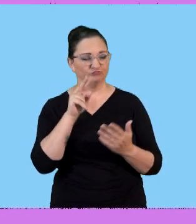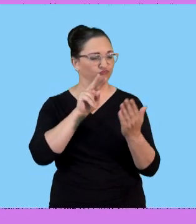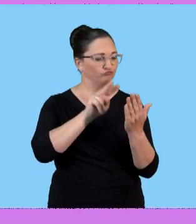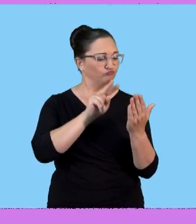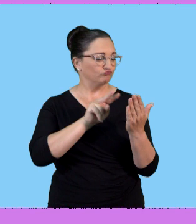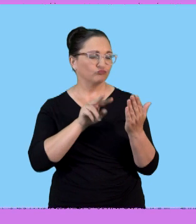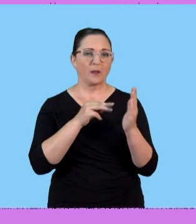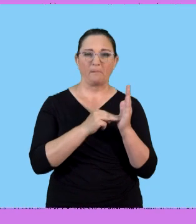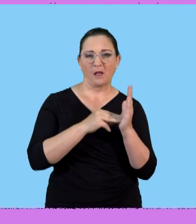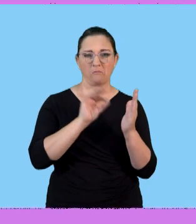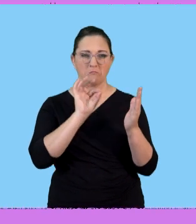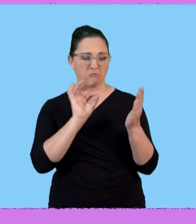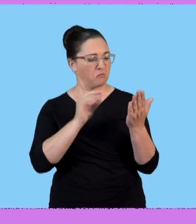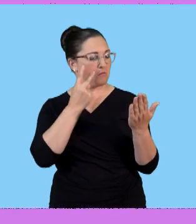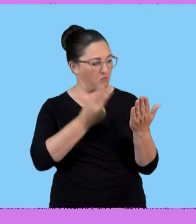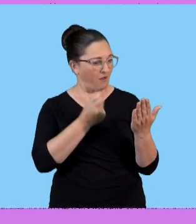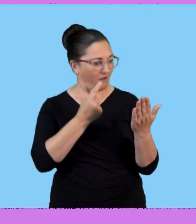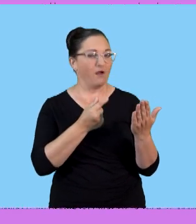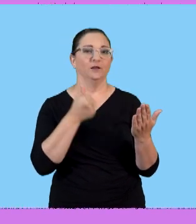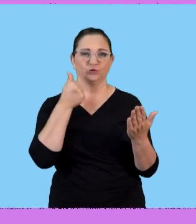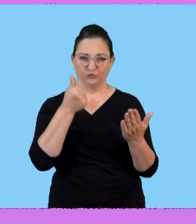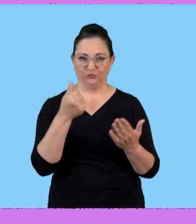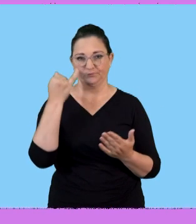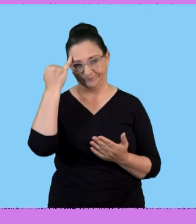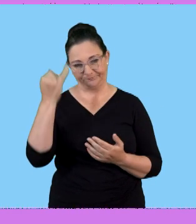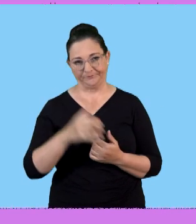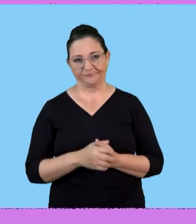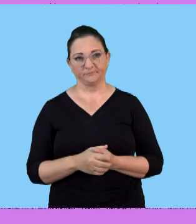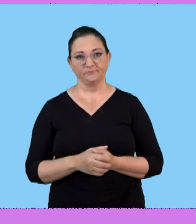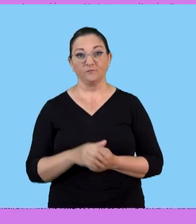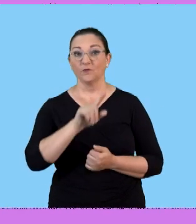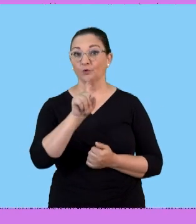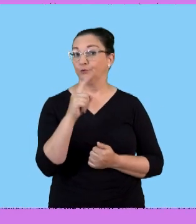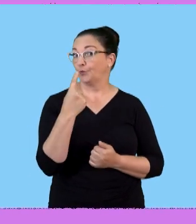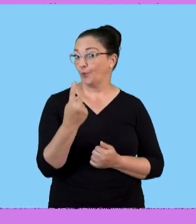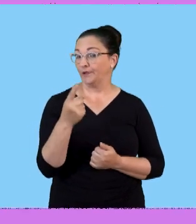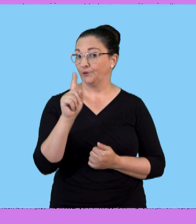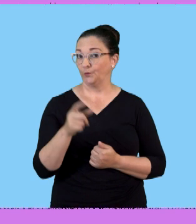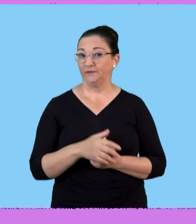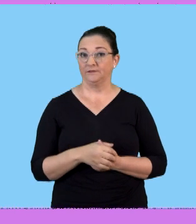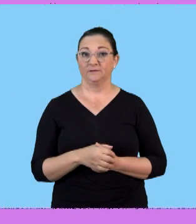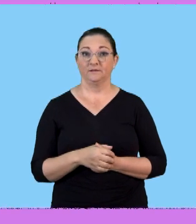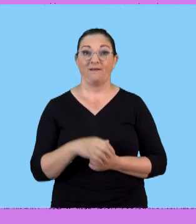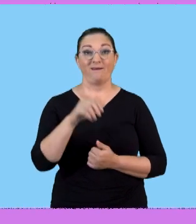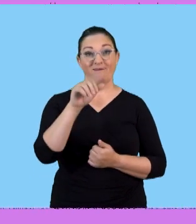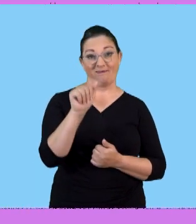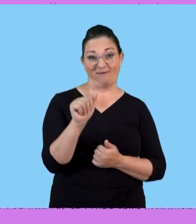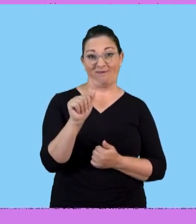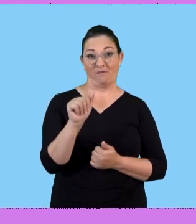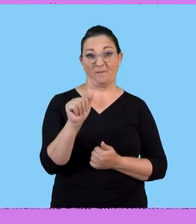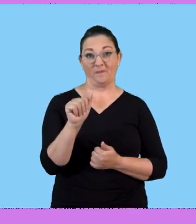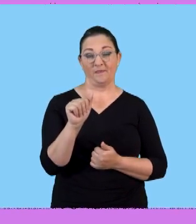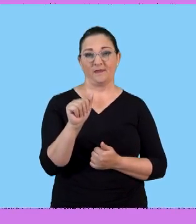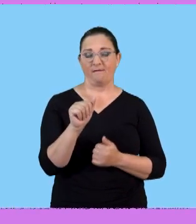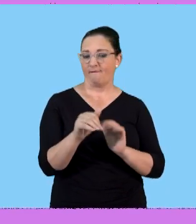and look at what is presented. Okay, so let's look at our first question. So question number A says,